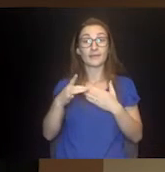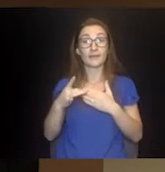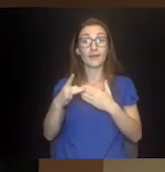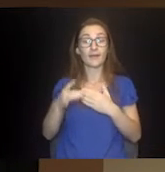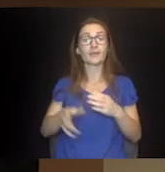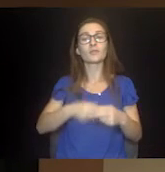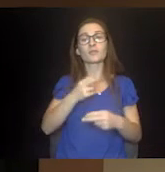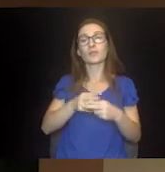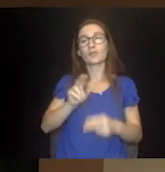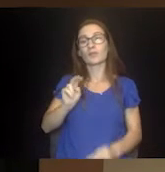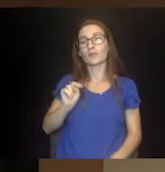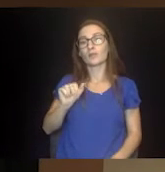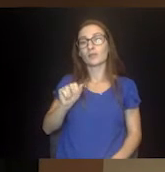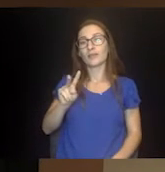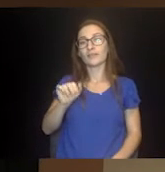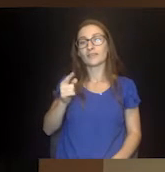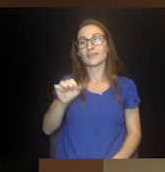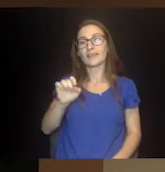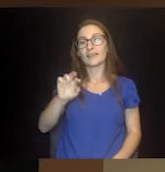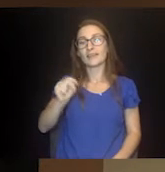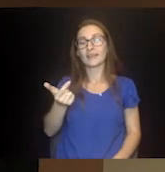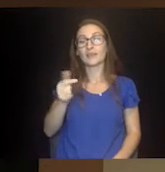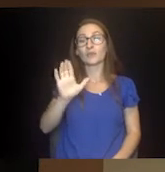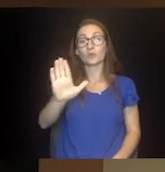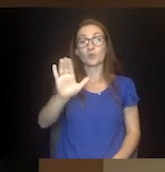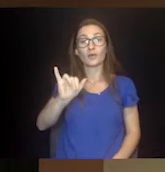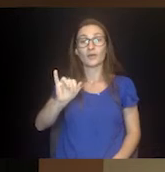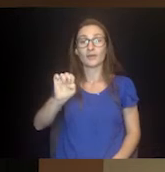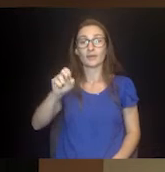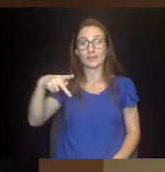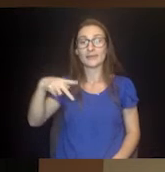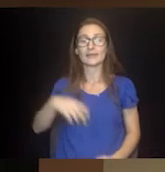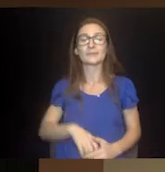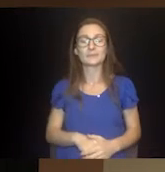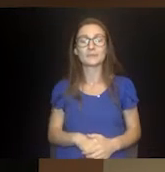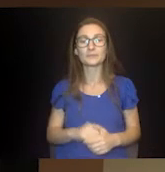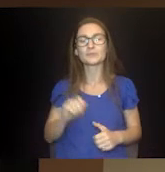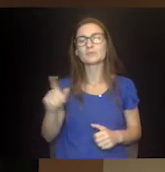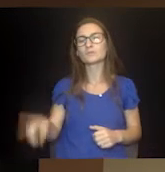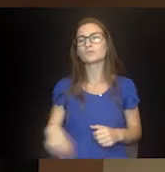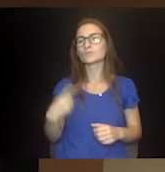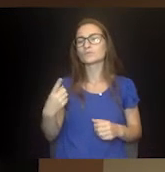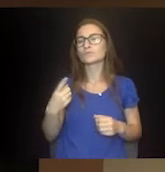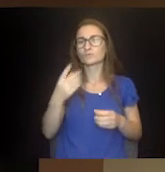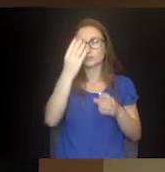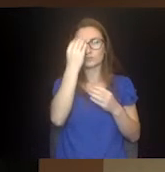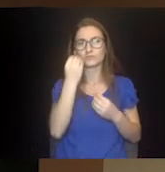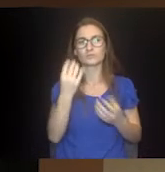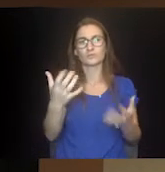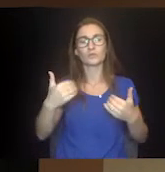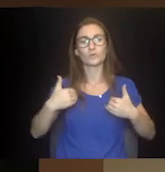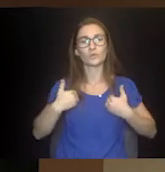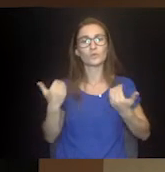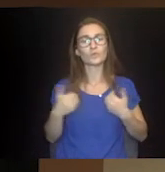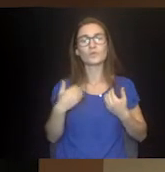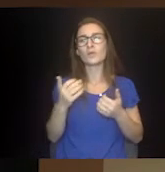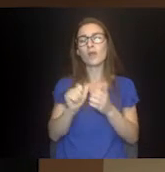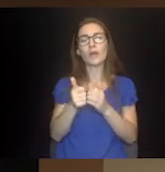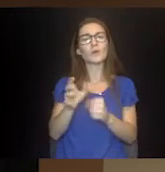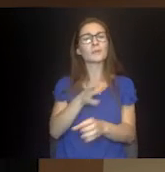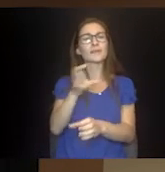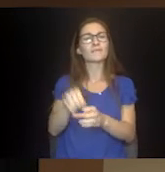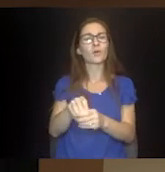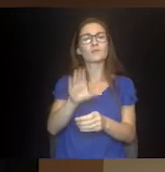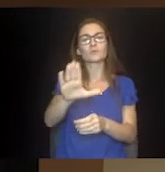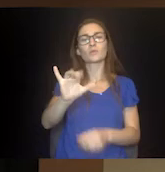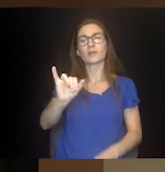IEP guide. It's called Navigating Your IEP. And it was basically an effort just to get youth with disabilities